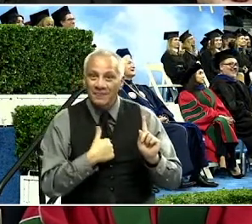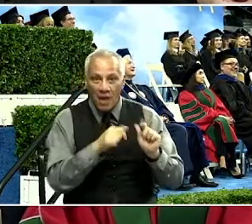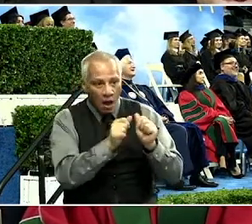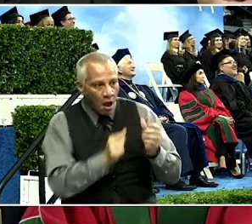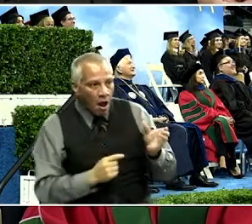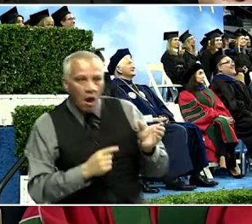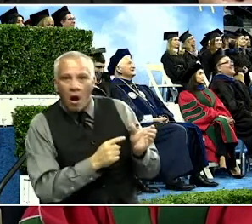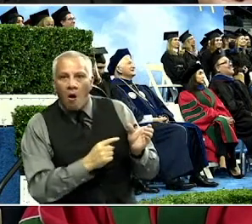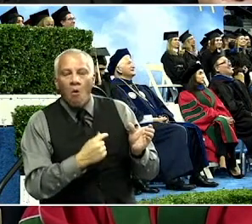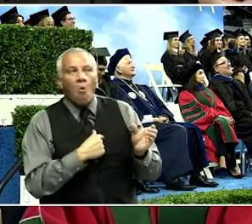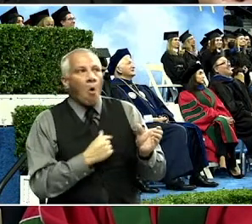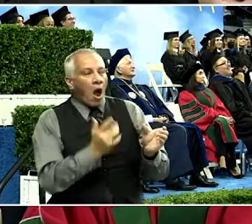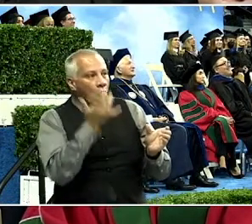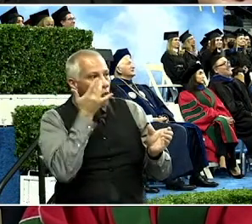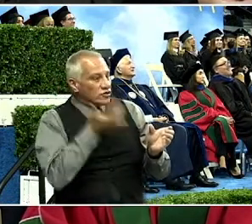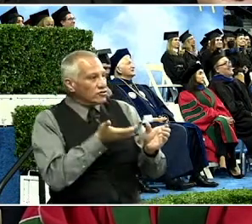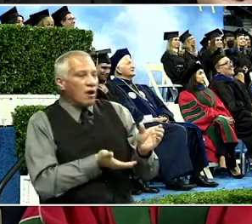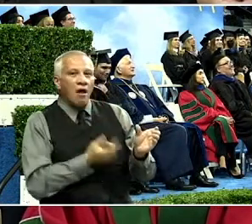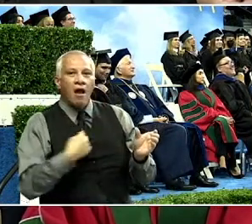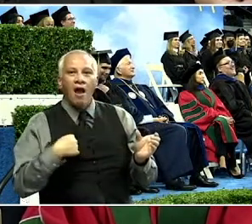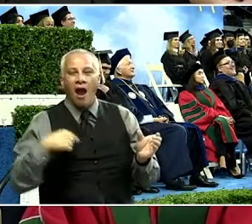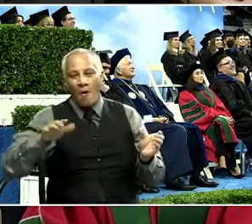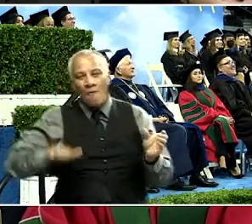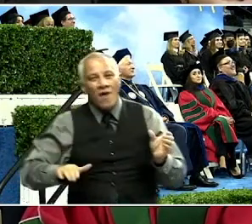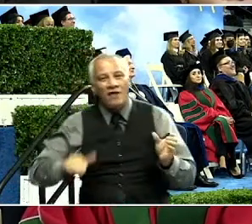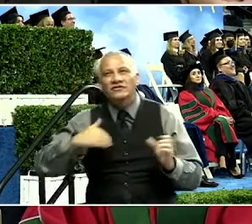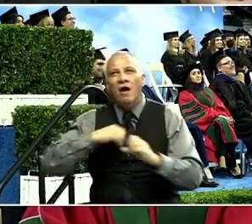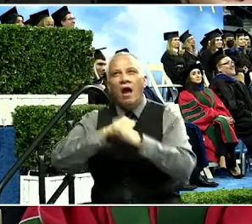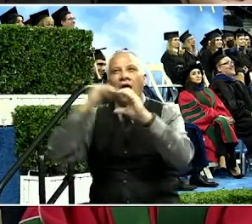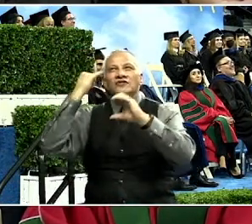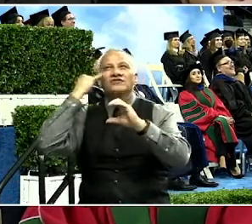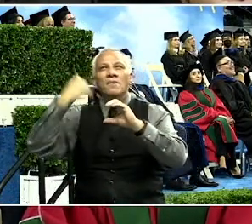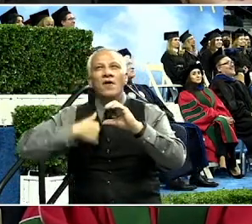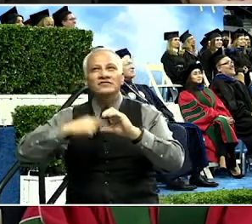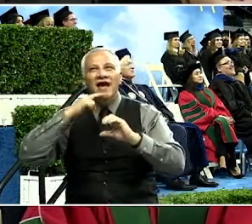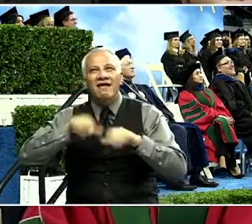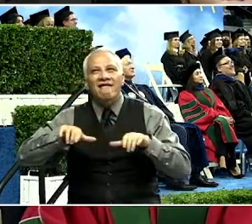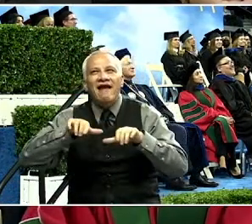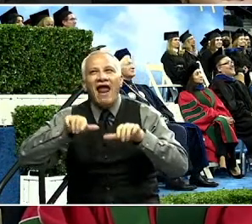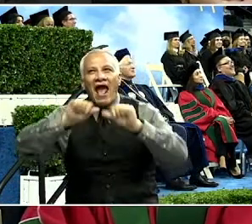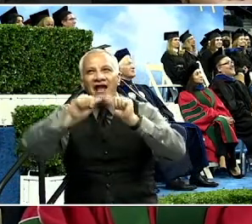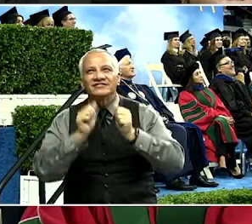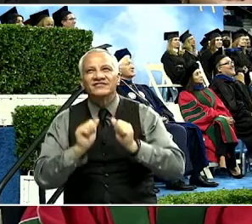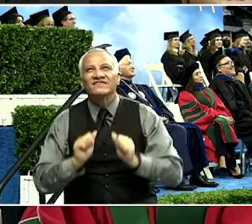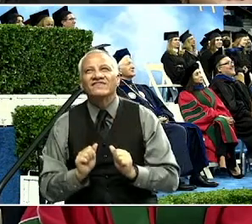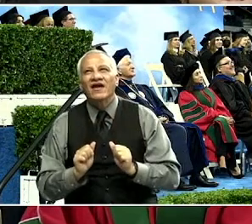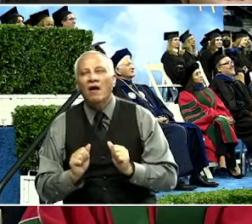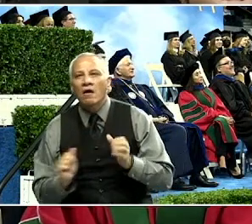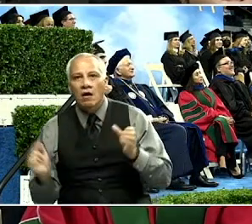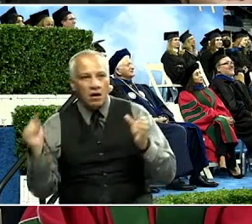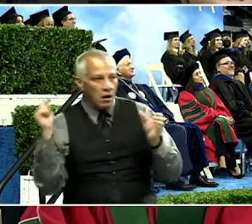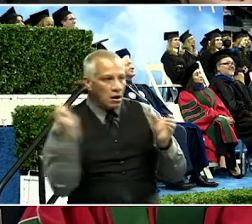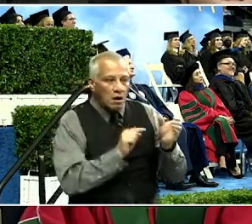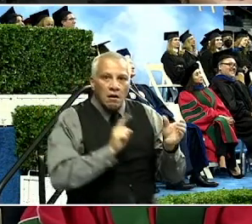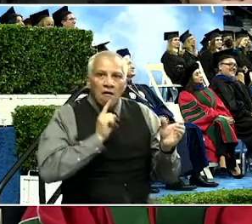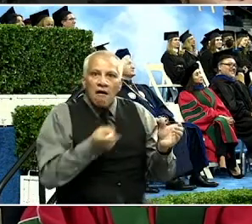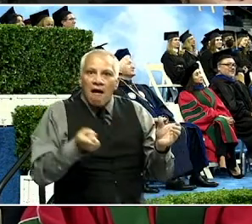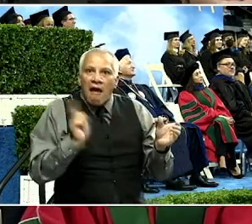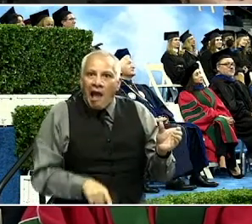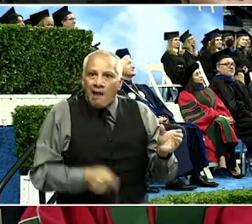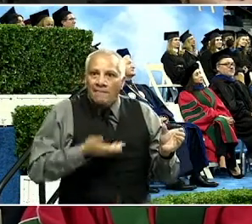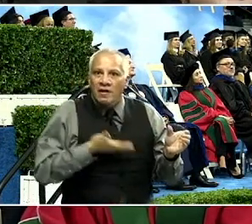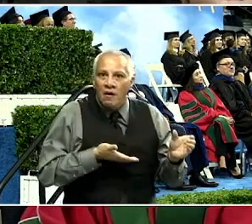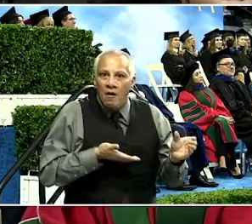I was thrilled. I always wondered what it would be like to have my own action figure, and somehow this whimsical fancy had come to fruition.